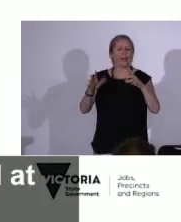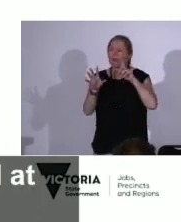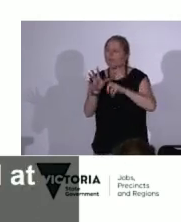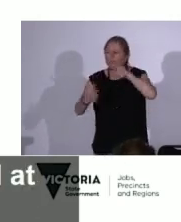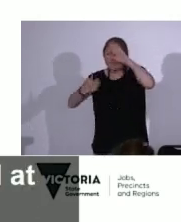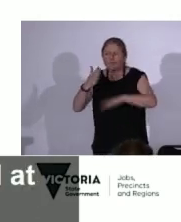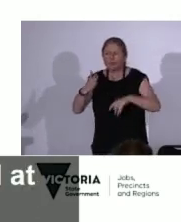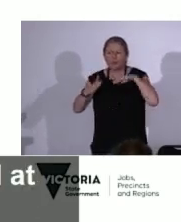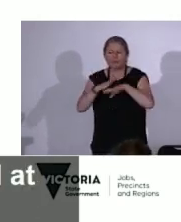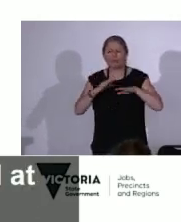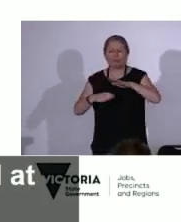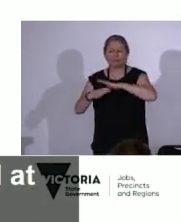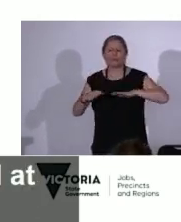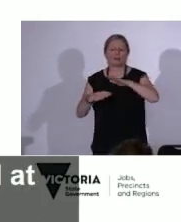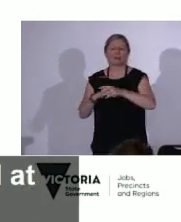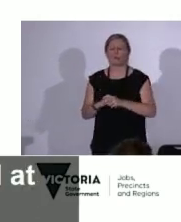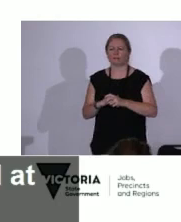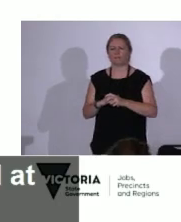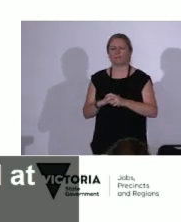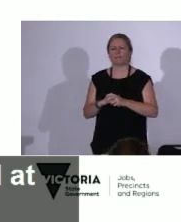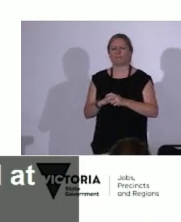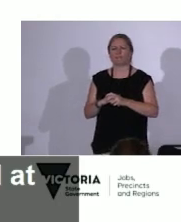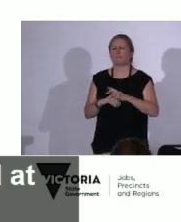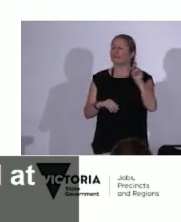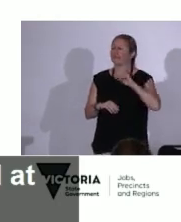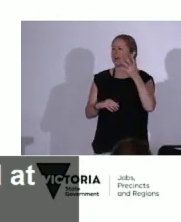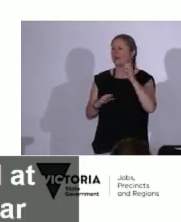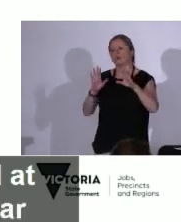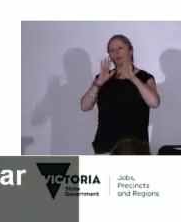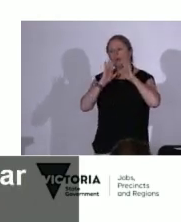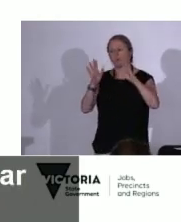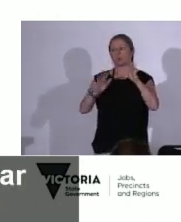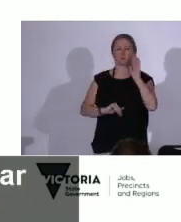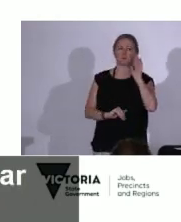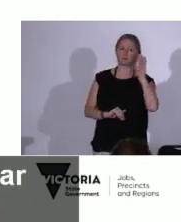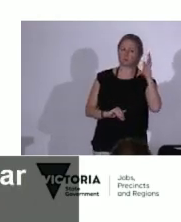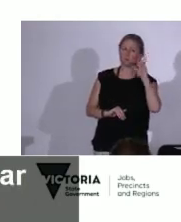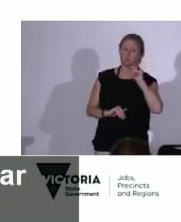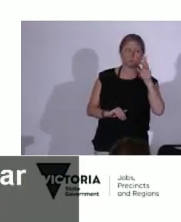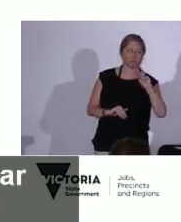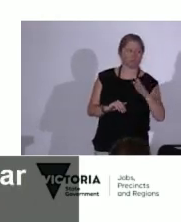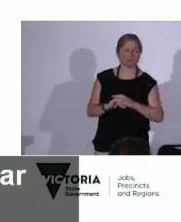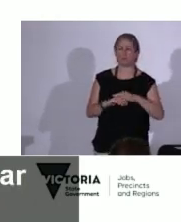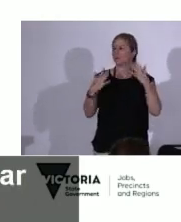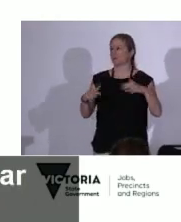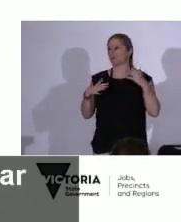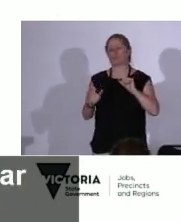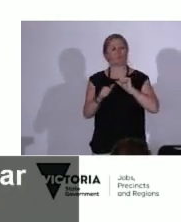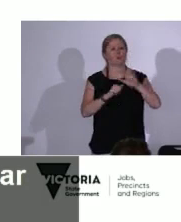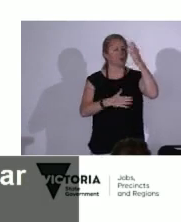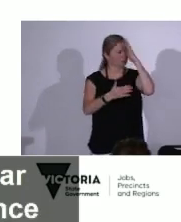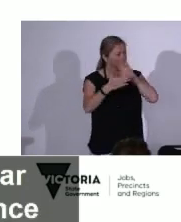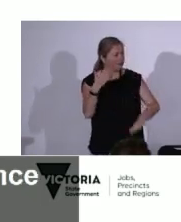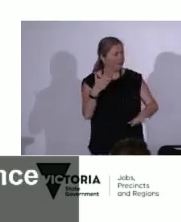this sector, and you're gonna hear from some incredible speakers today who have some exceptional experience and many years in the sector.